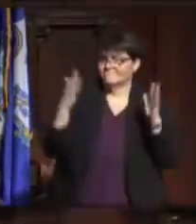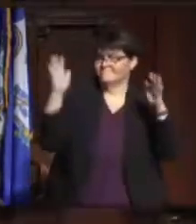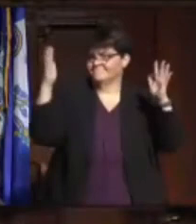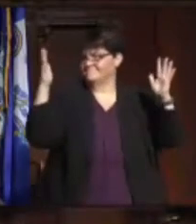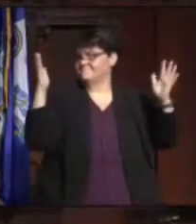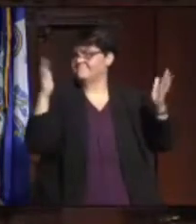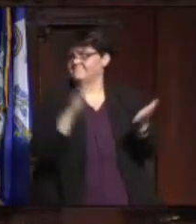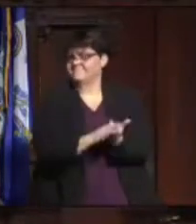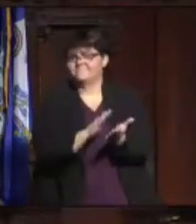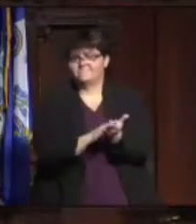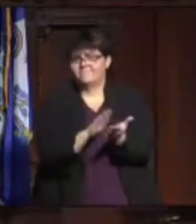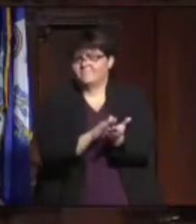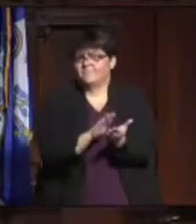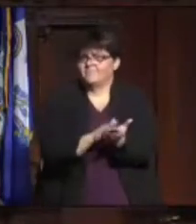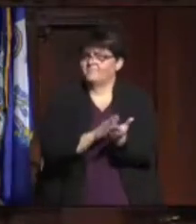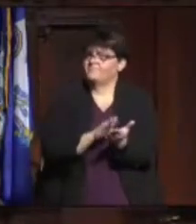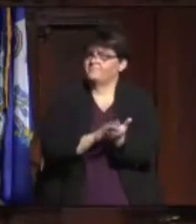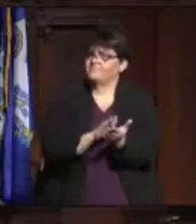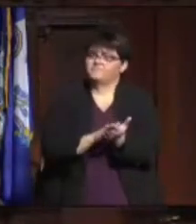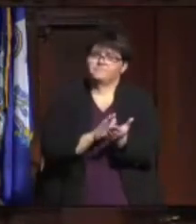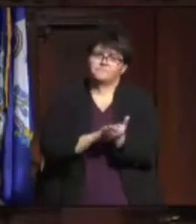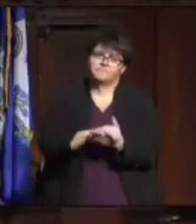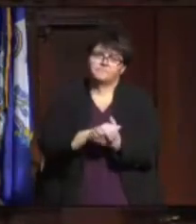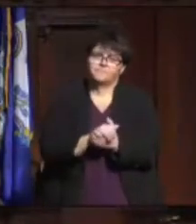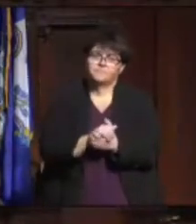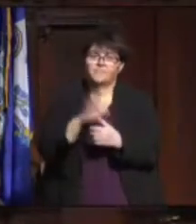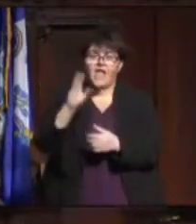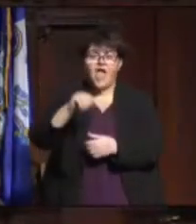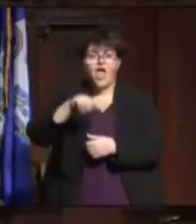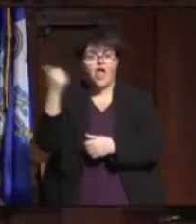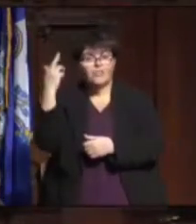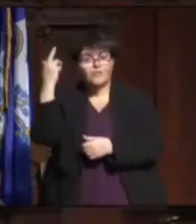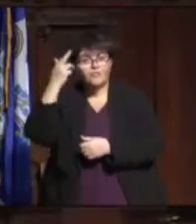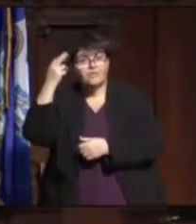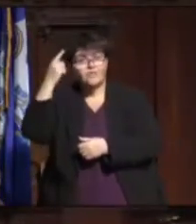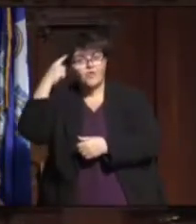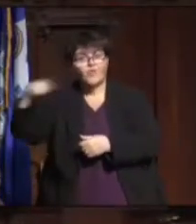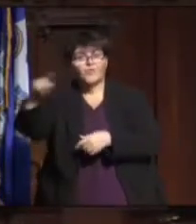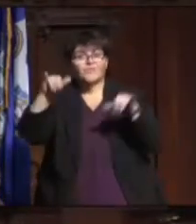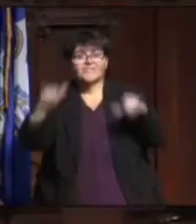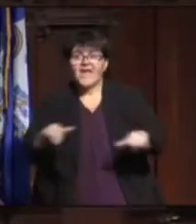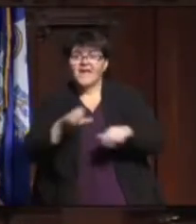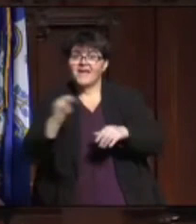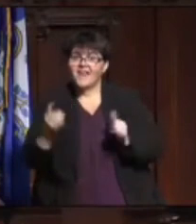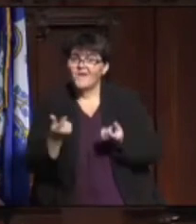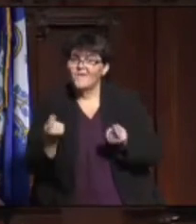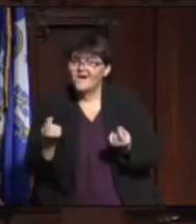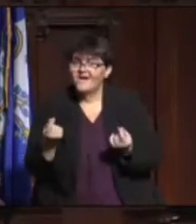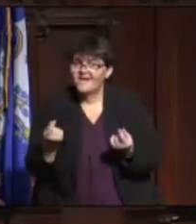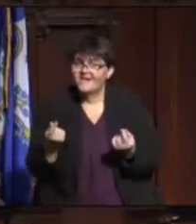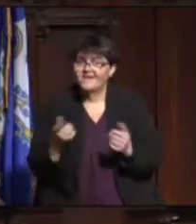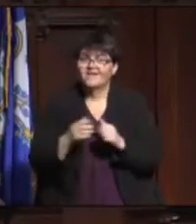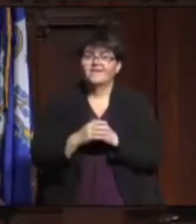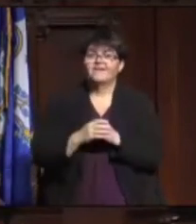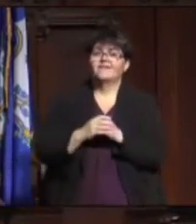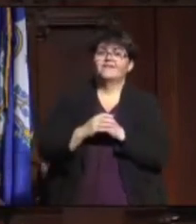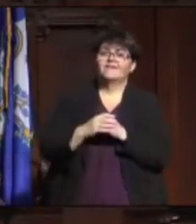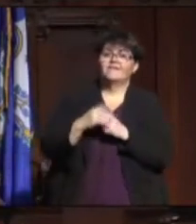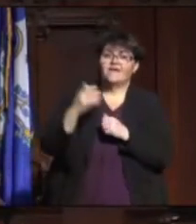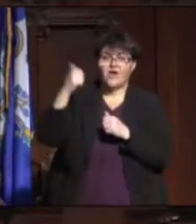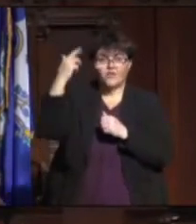That's one more reason for our graduates to stay in Connecticut. And one more reason for our employers to hire right here in